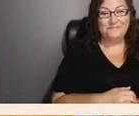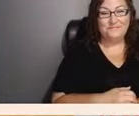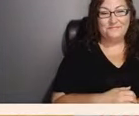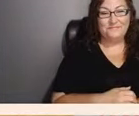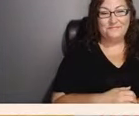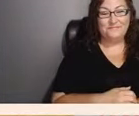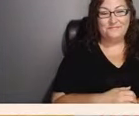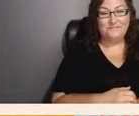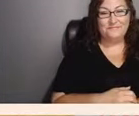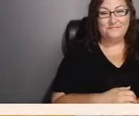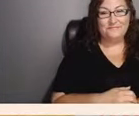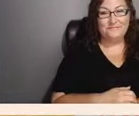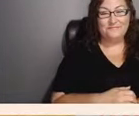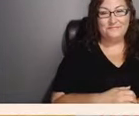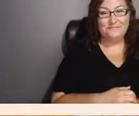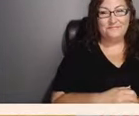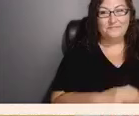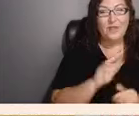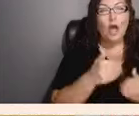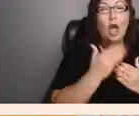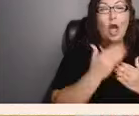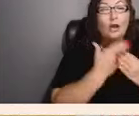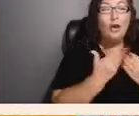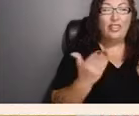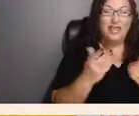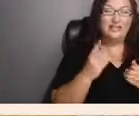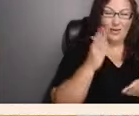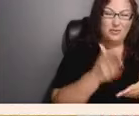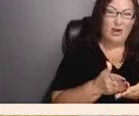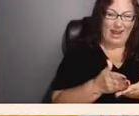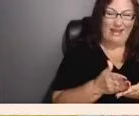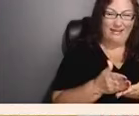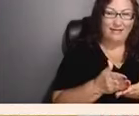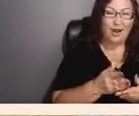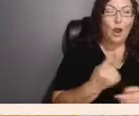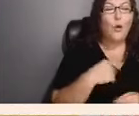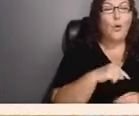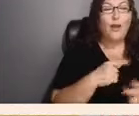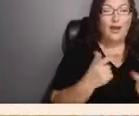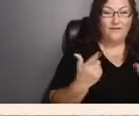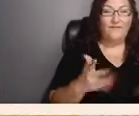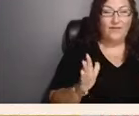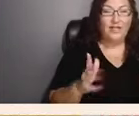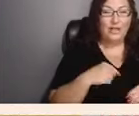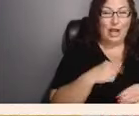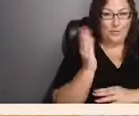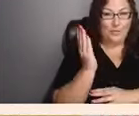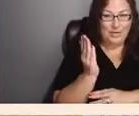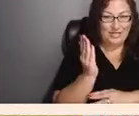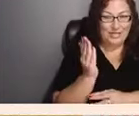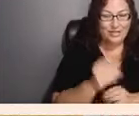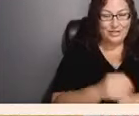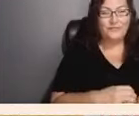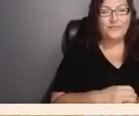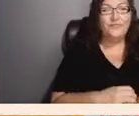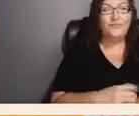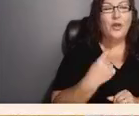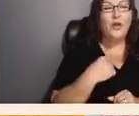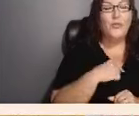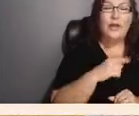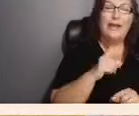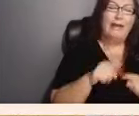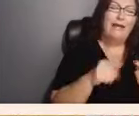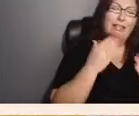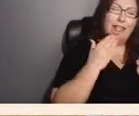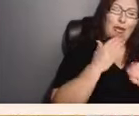Well, all good things come to an end, and we have come to the end of our presentation. We can't thank you enough for the time